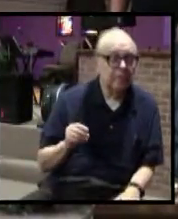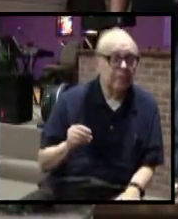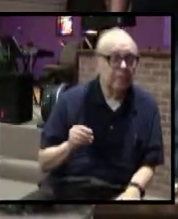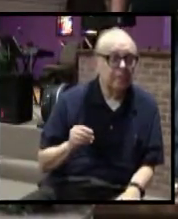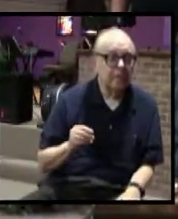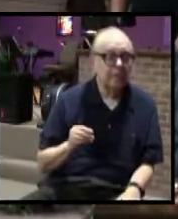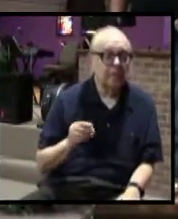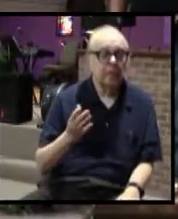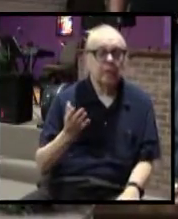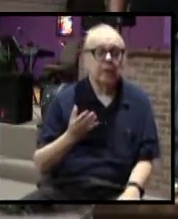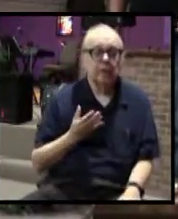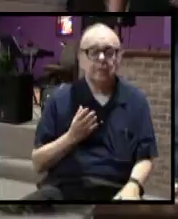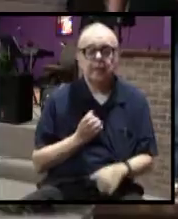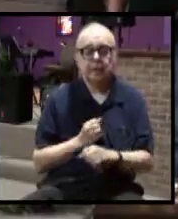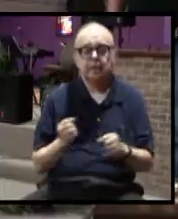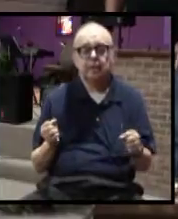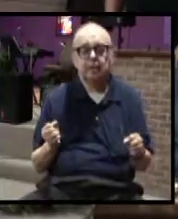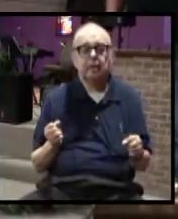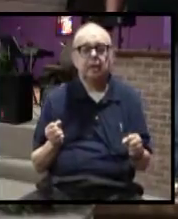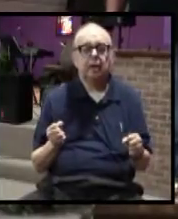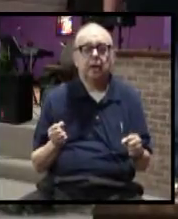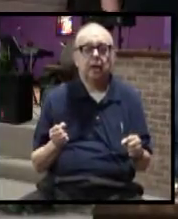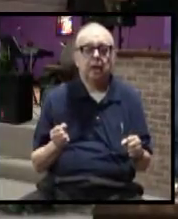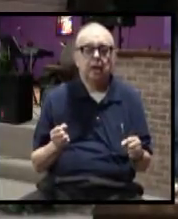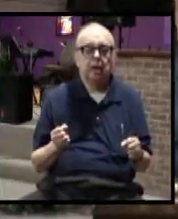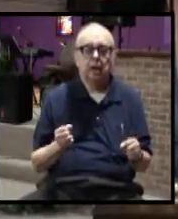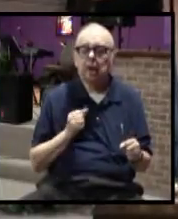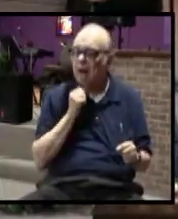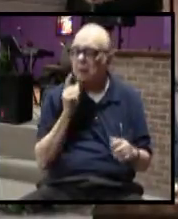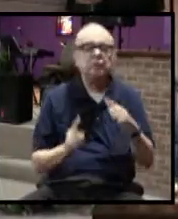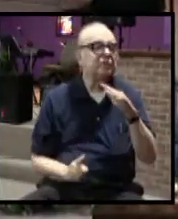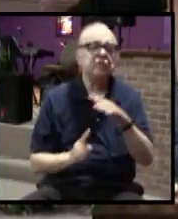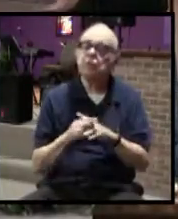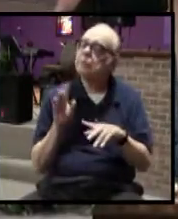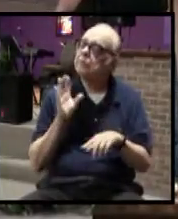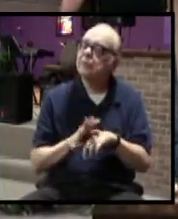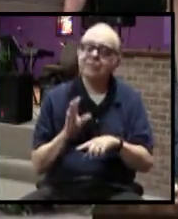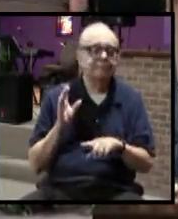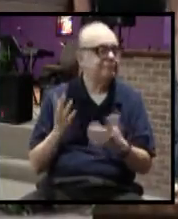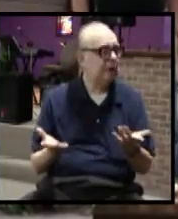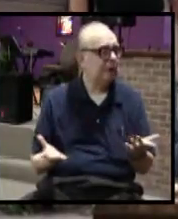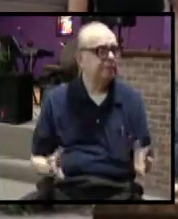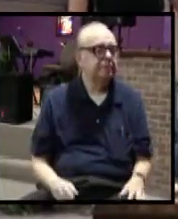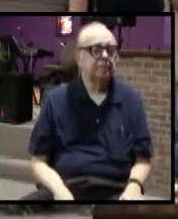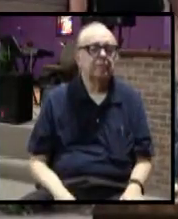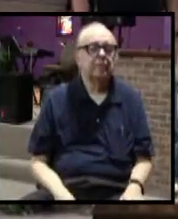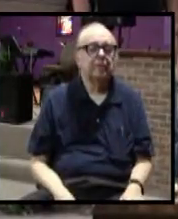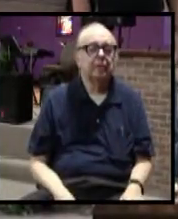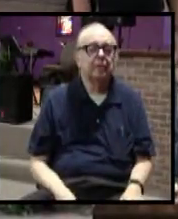Well, no. I want them to get saved, but I just don't want them to show up in church.